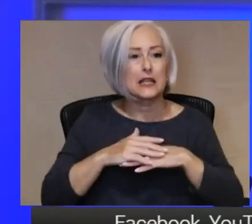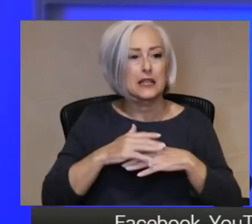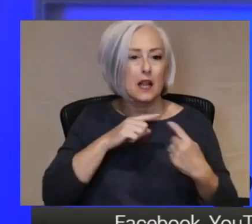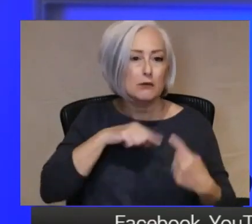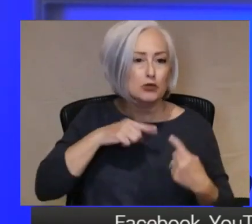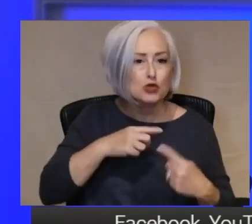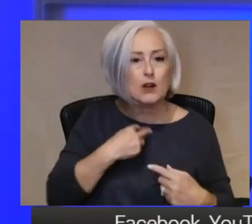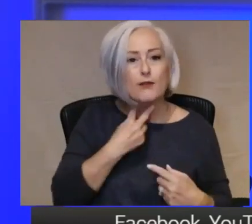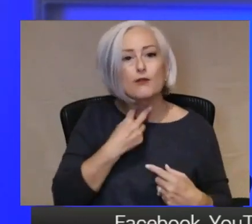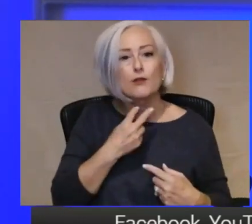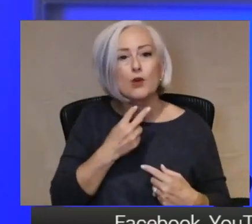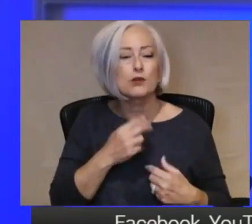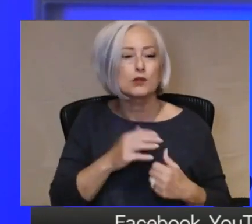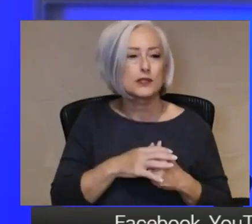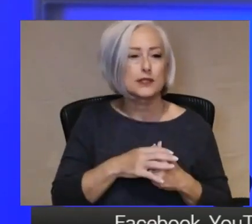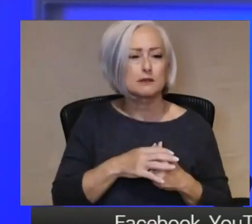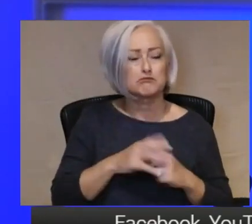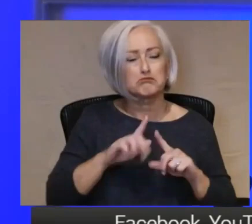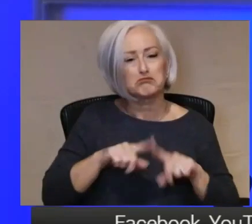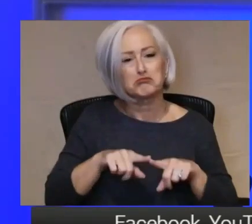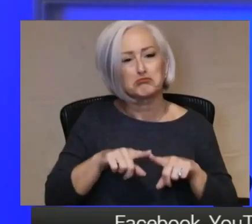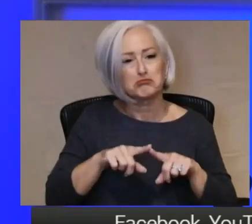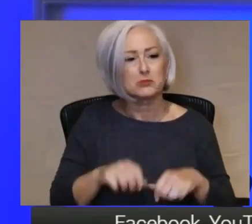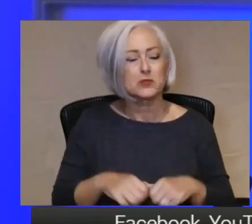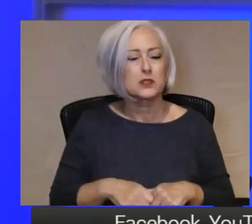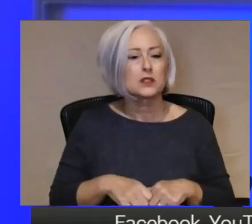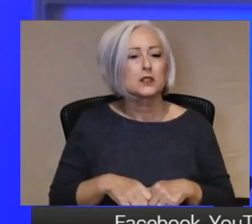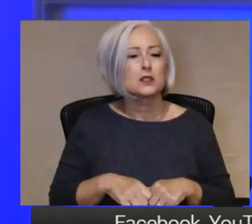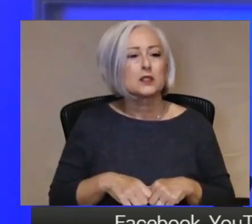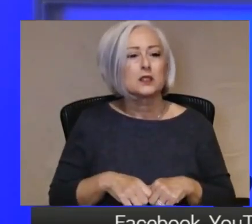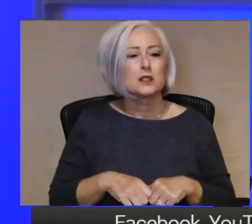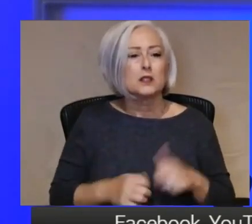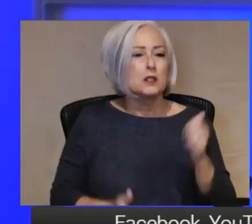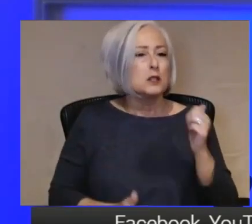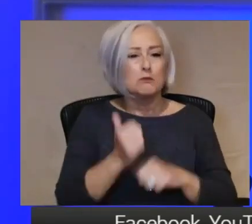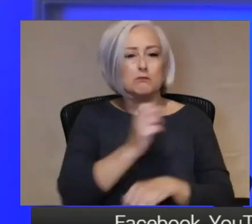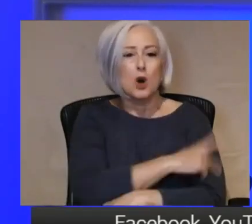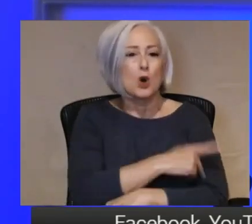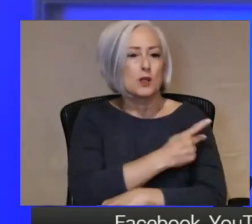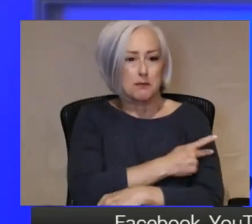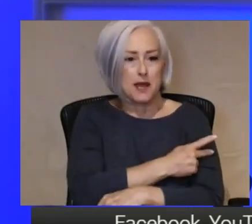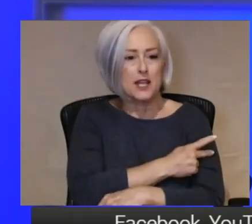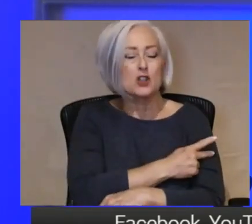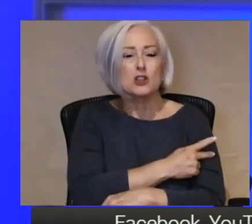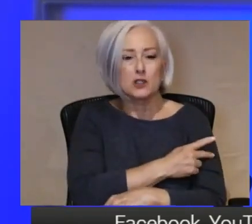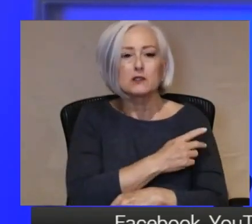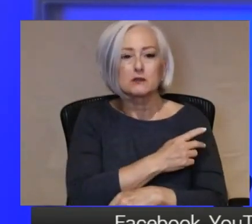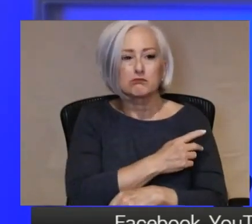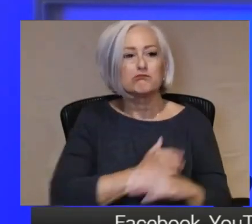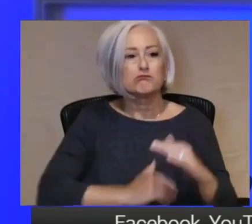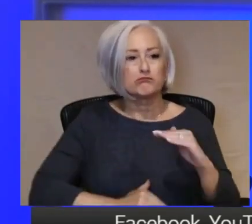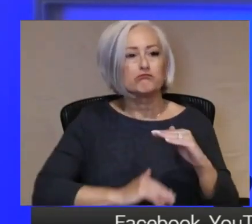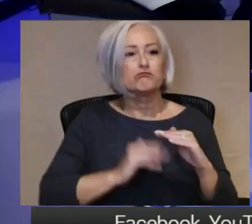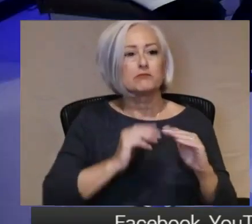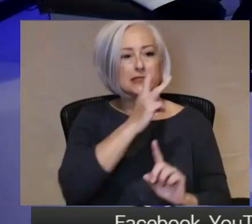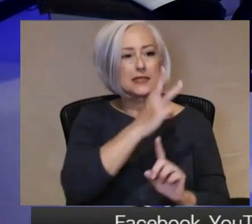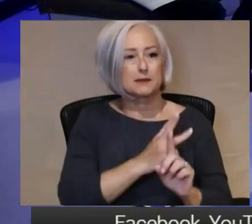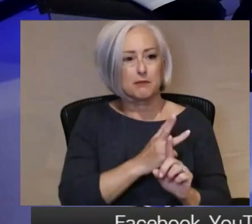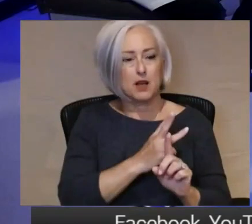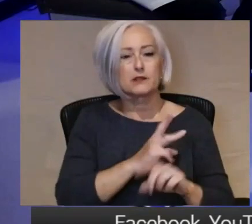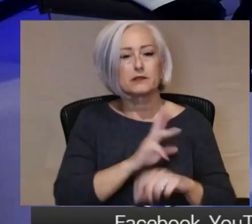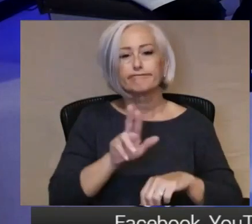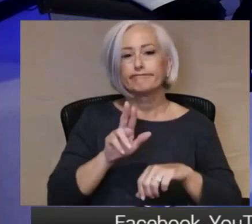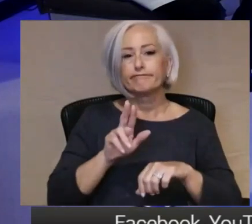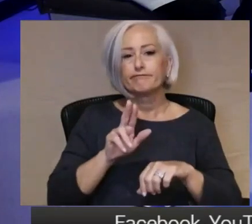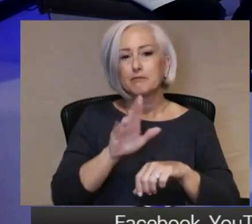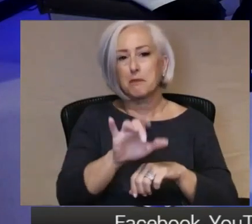But the far majority of patients don't, by 6 months, they return to baseline. That is really remarkable. And